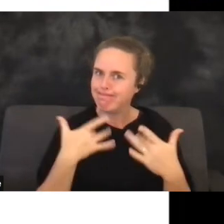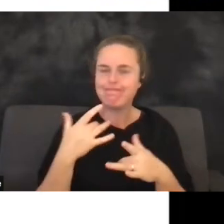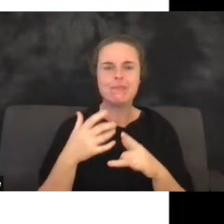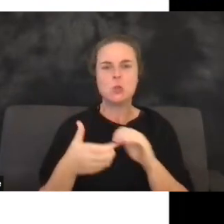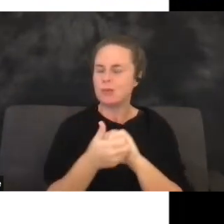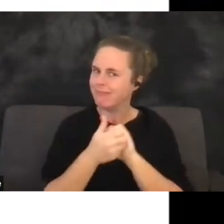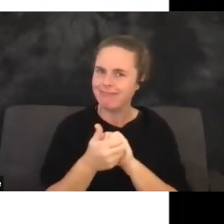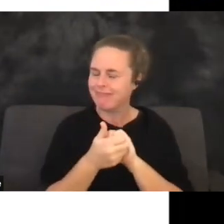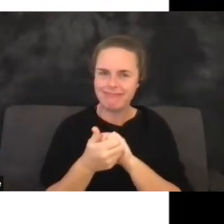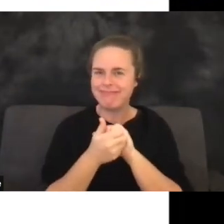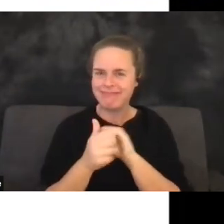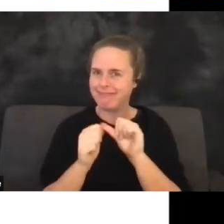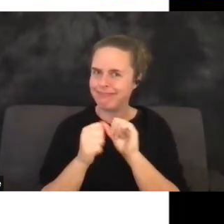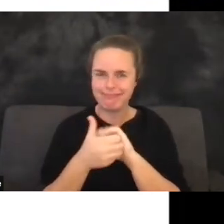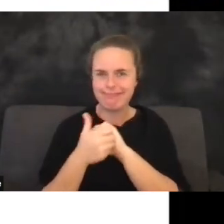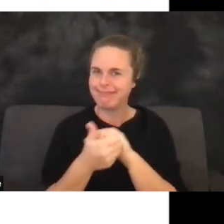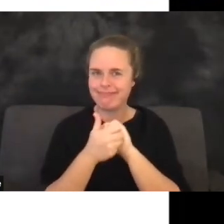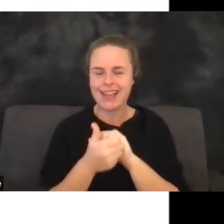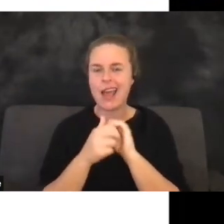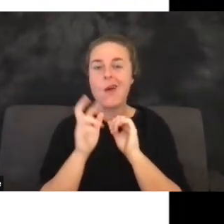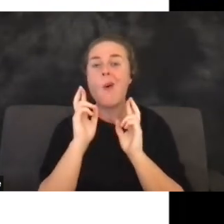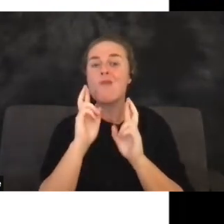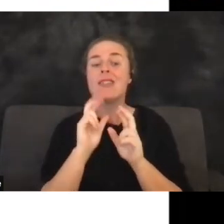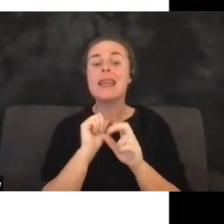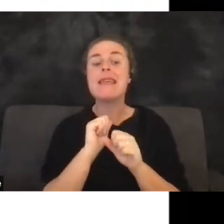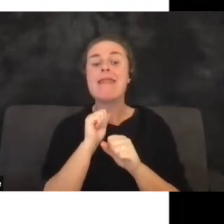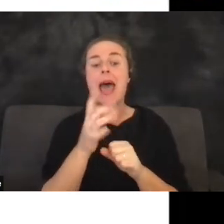and hopefully away from the pandemic. So